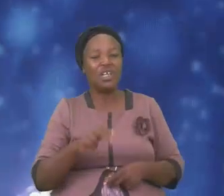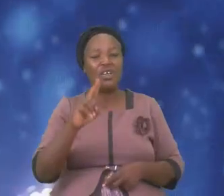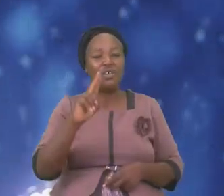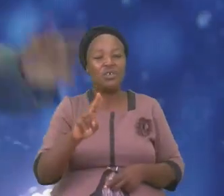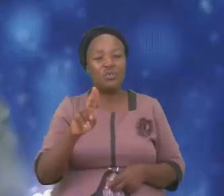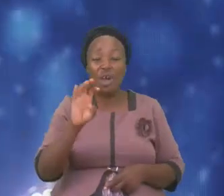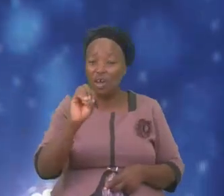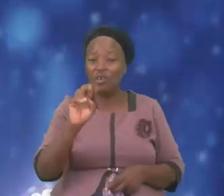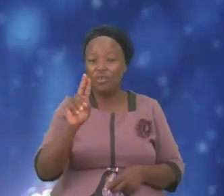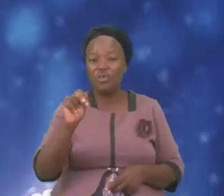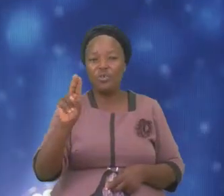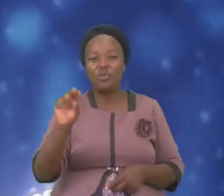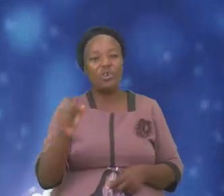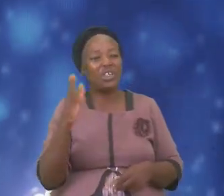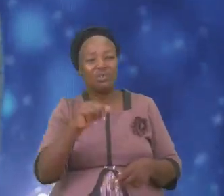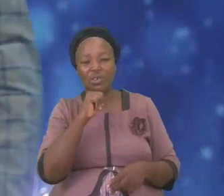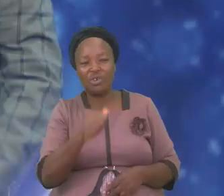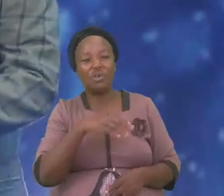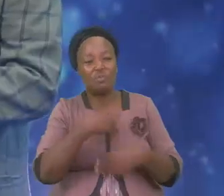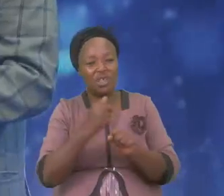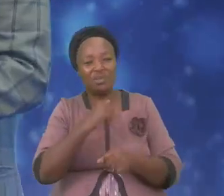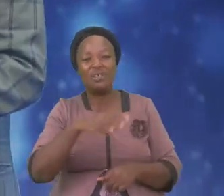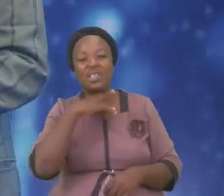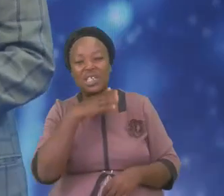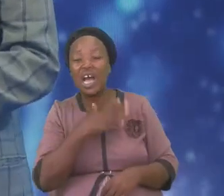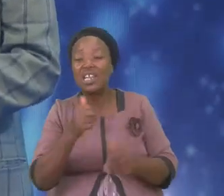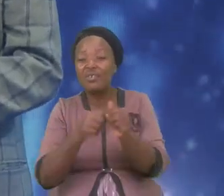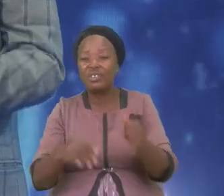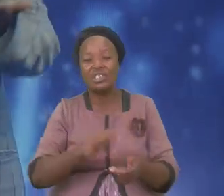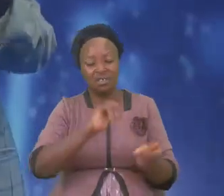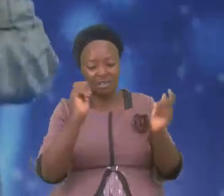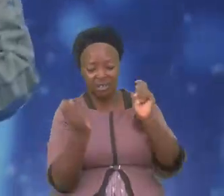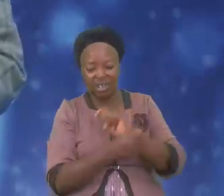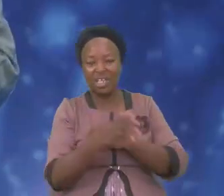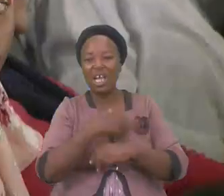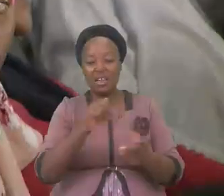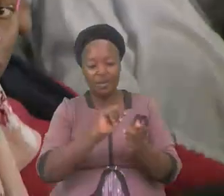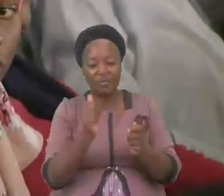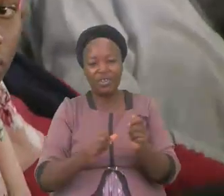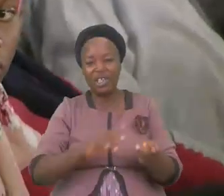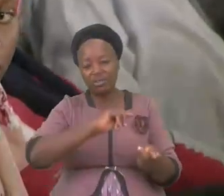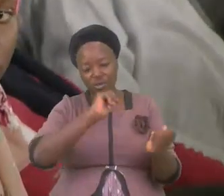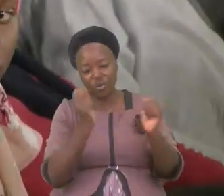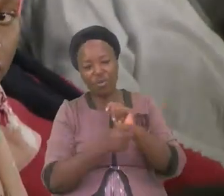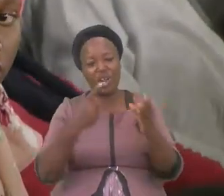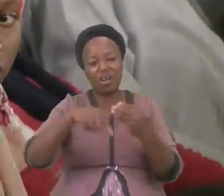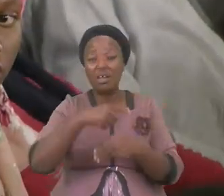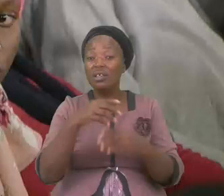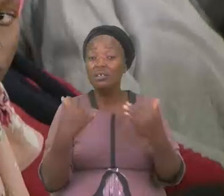everything changed and everything turned around. Tonight, this is your night.